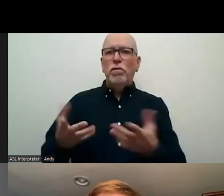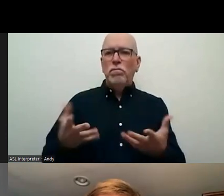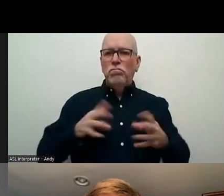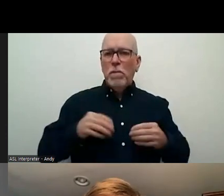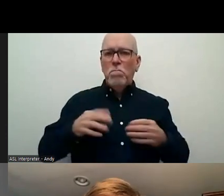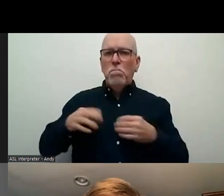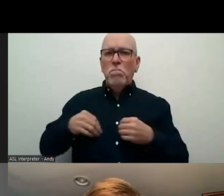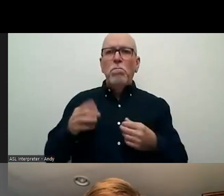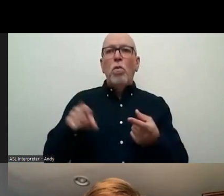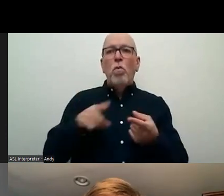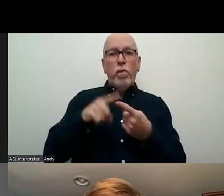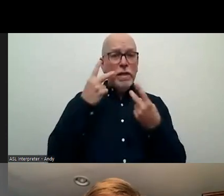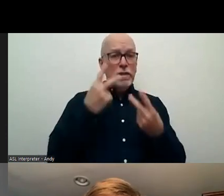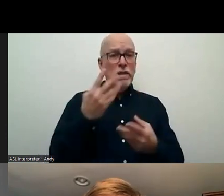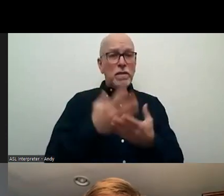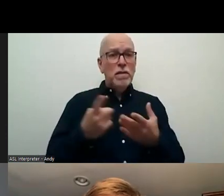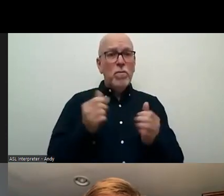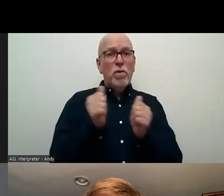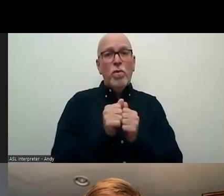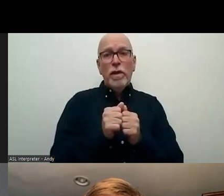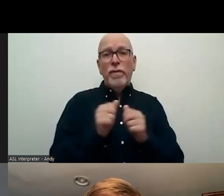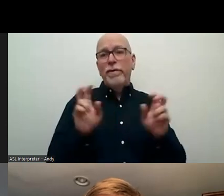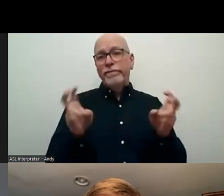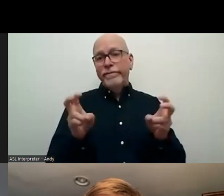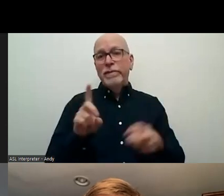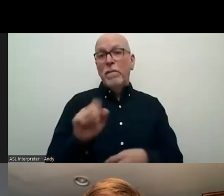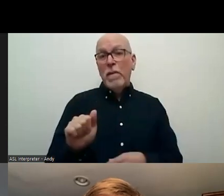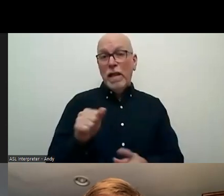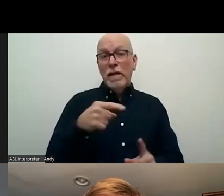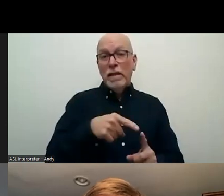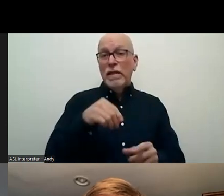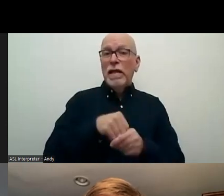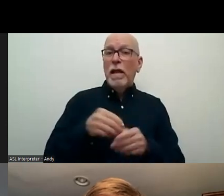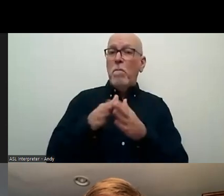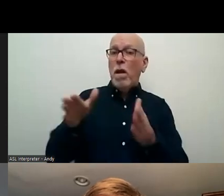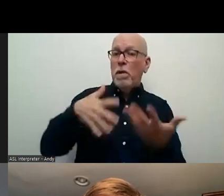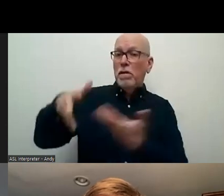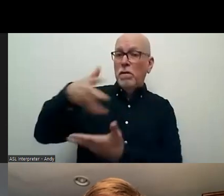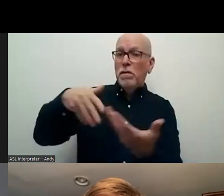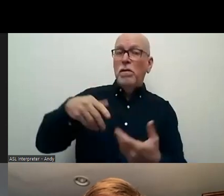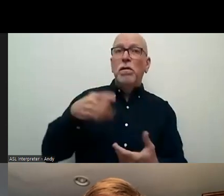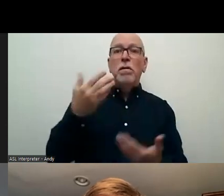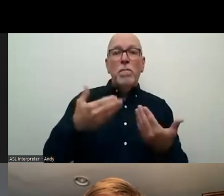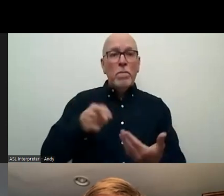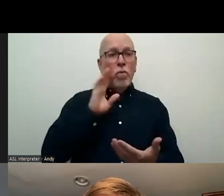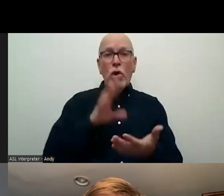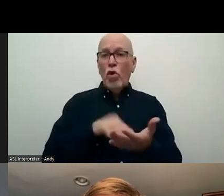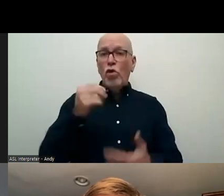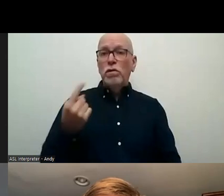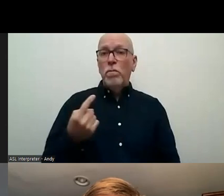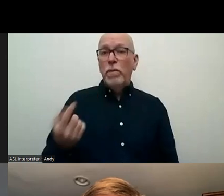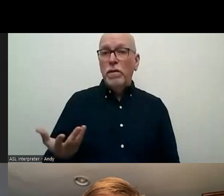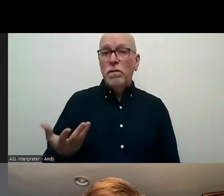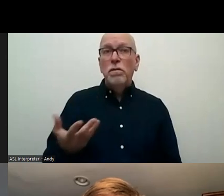when they see someone with a quote-unquote disability out in public, they may learn something and